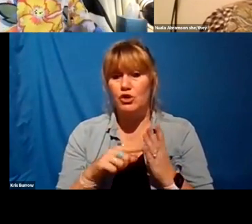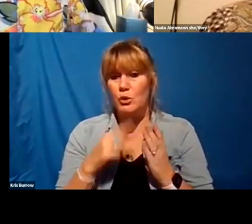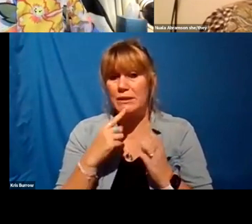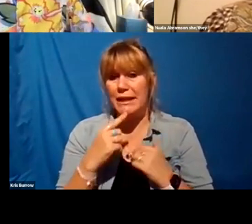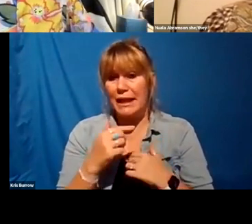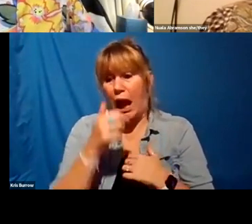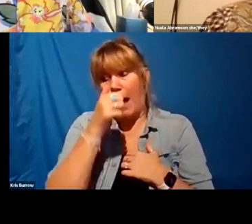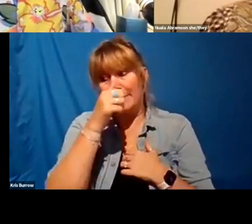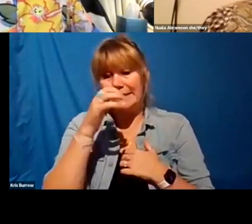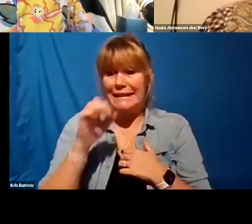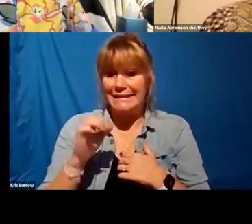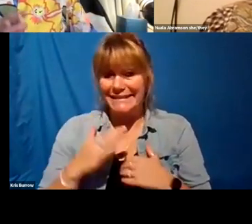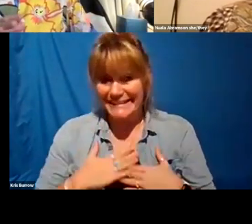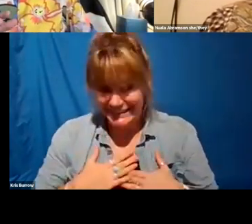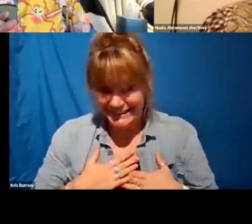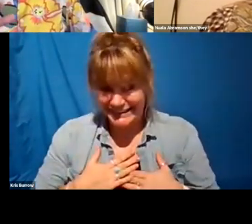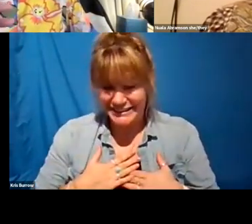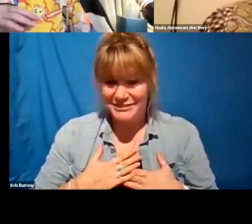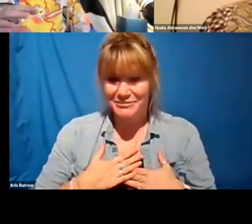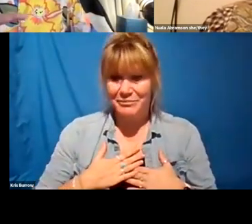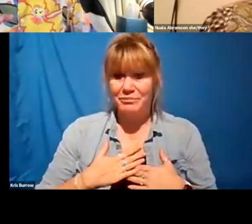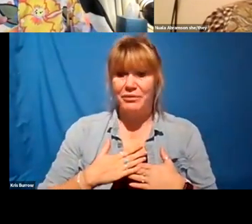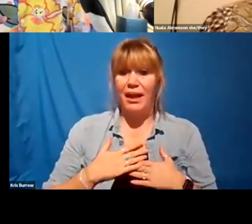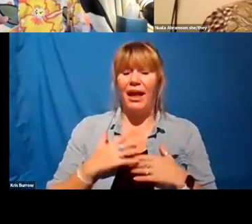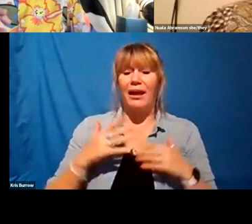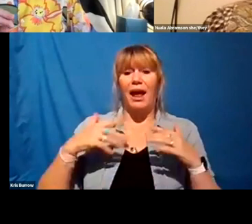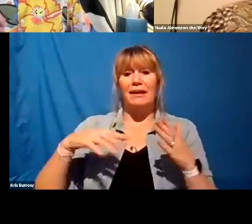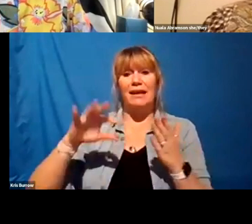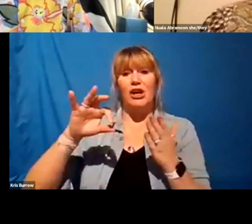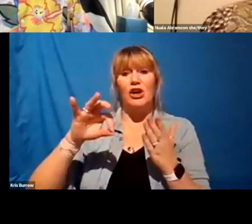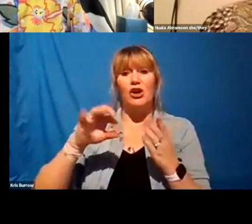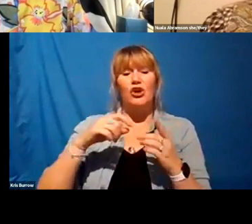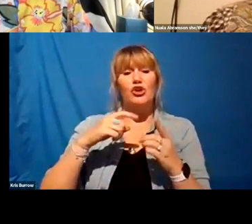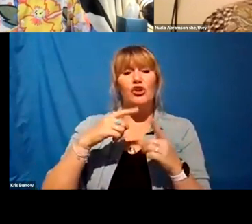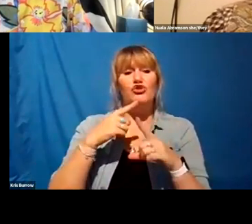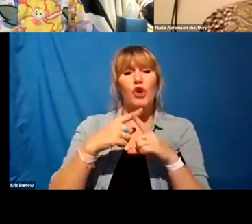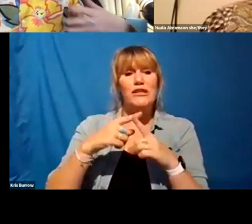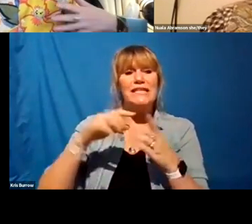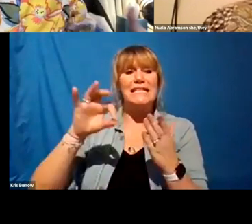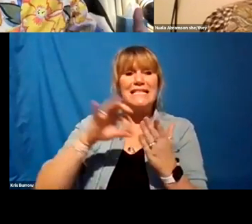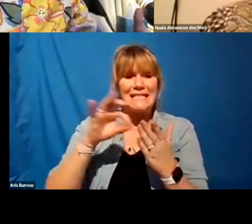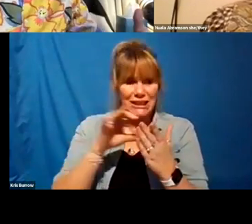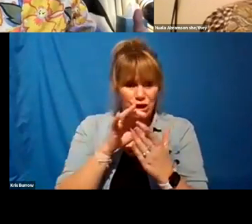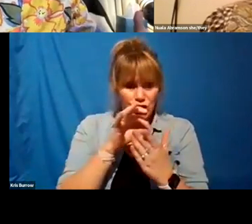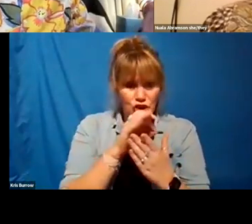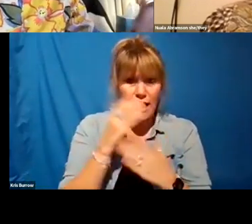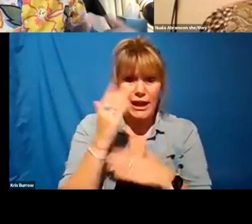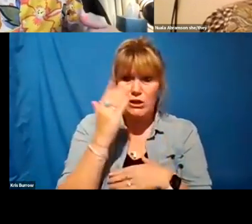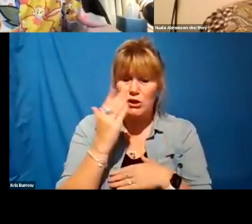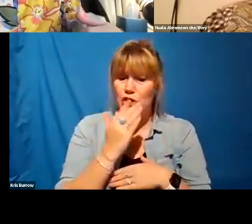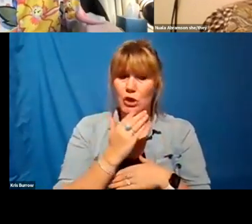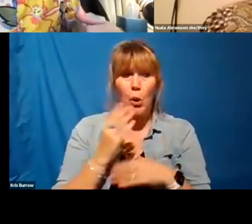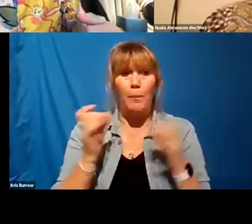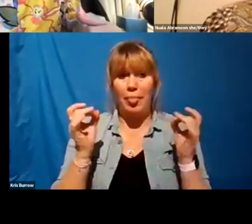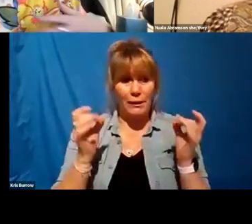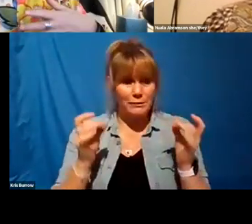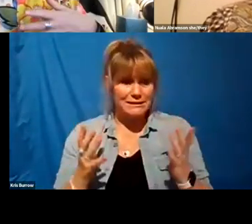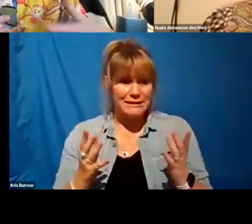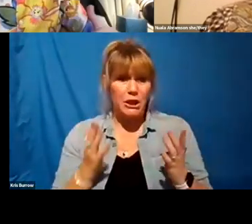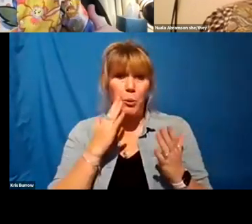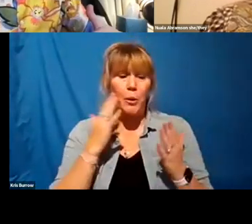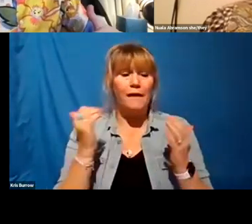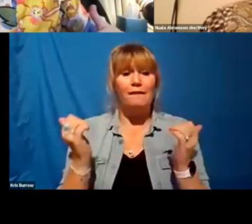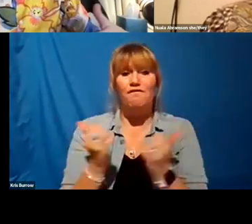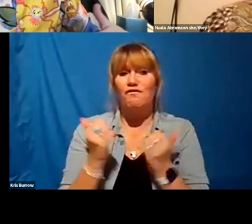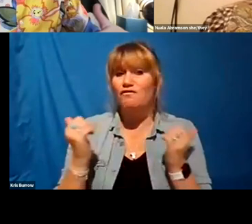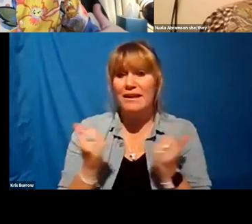she says, but I did cross stitch, and that was what you did at school. You did cross stitch and you didn't do anything else. When you finished your cross stitch, there was